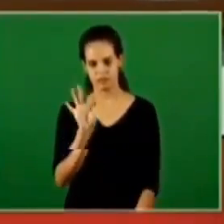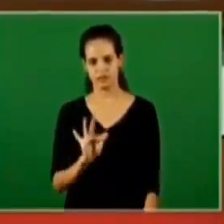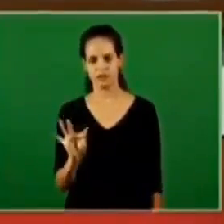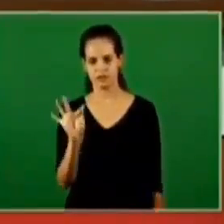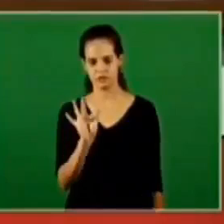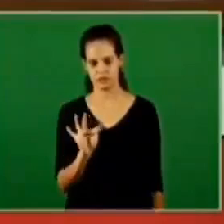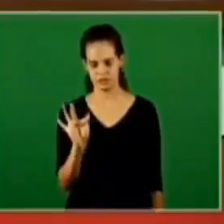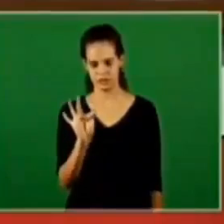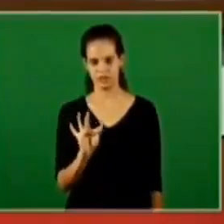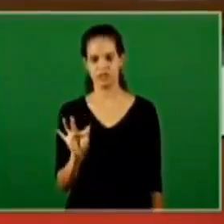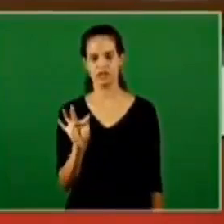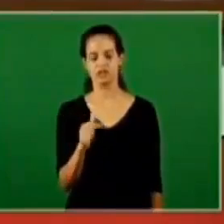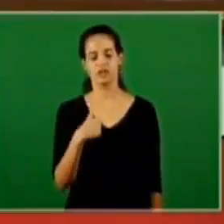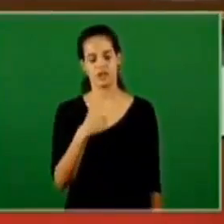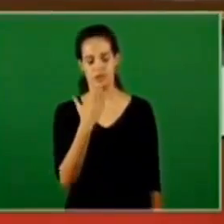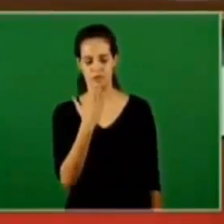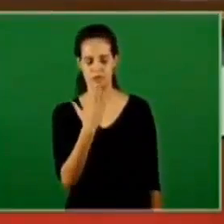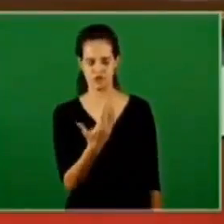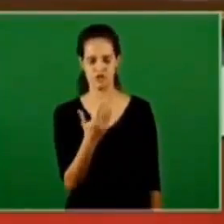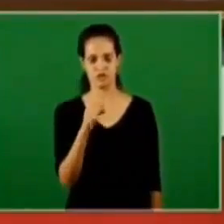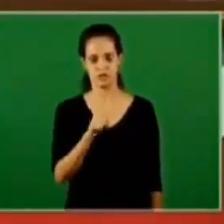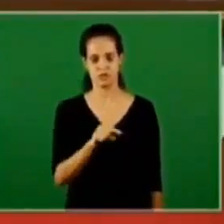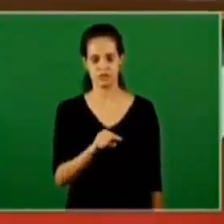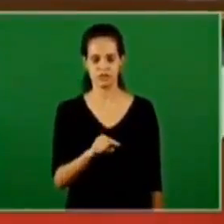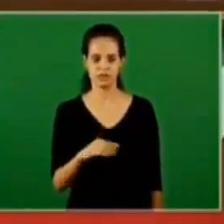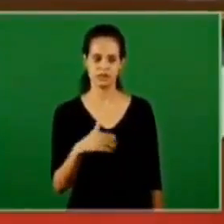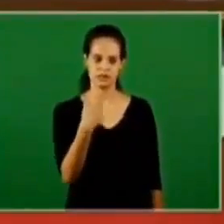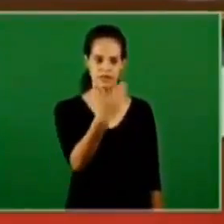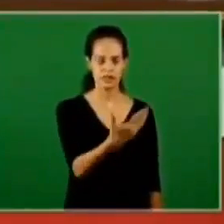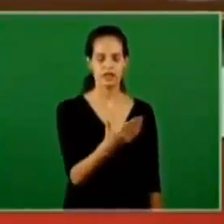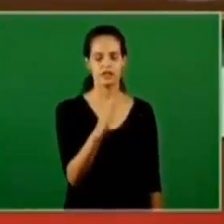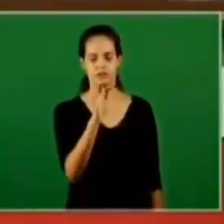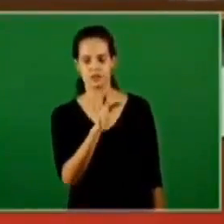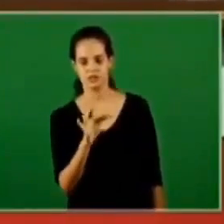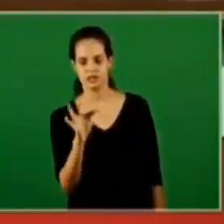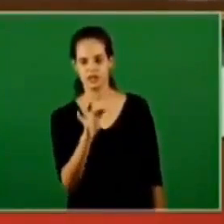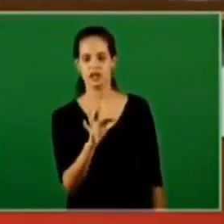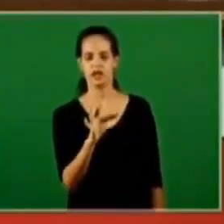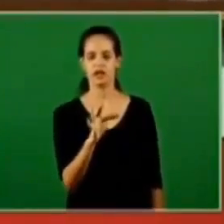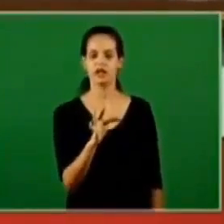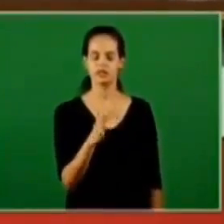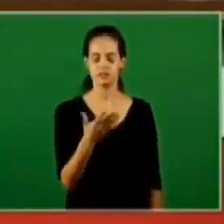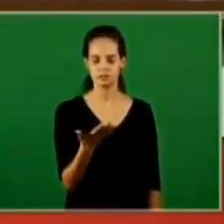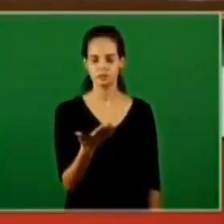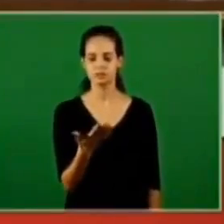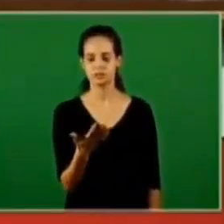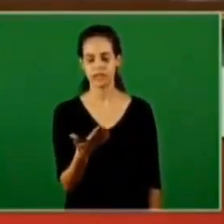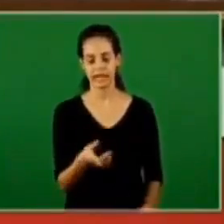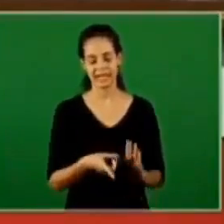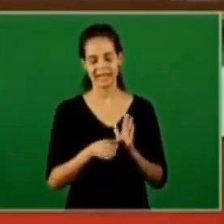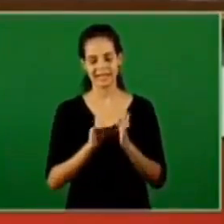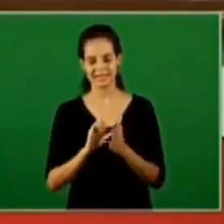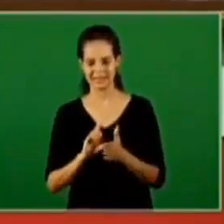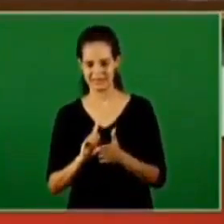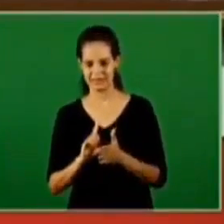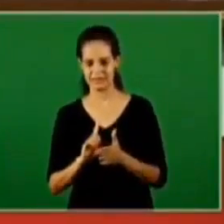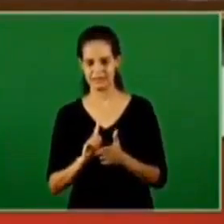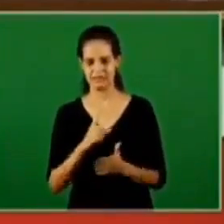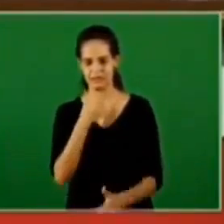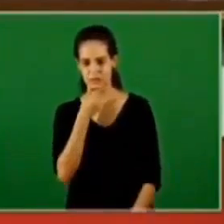He went to college, and I asked him, I need to go to the university, such and such. But before he